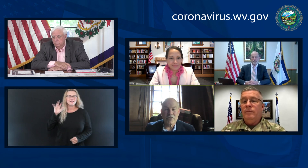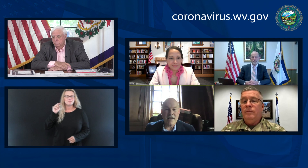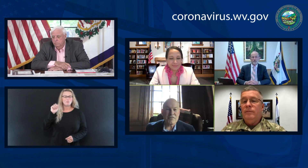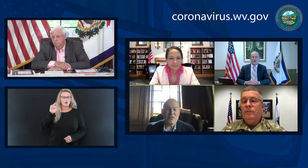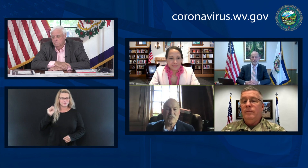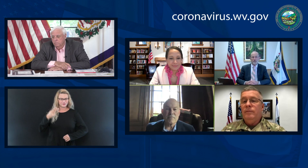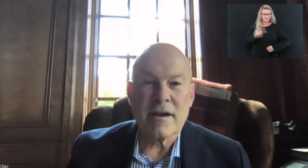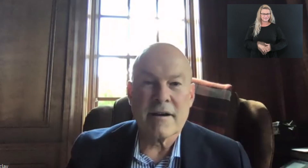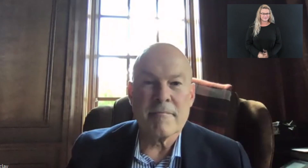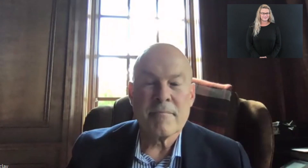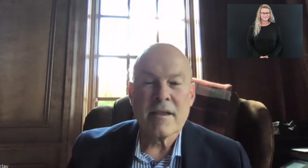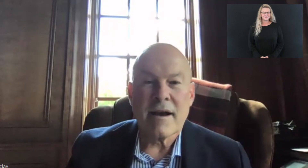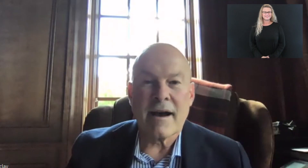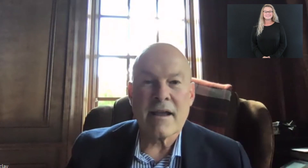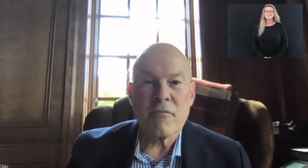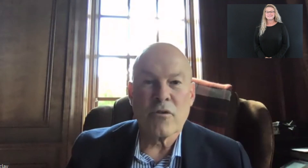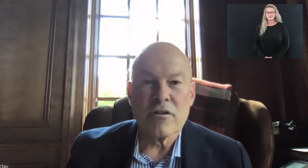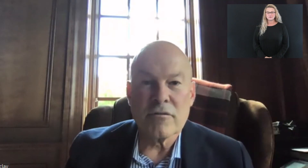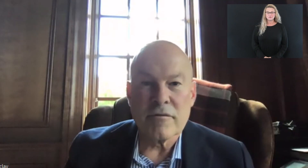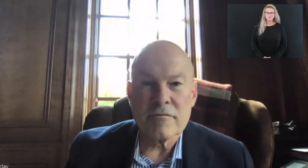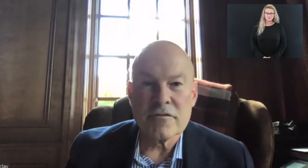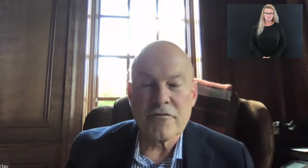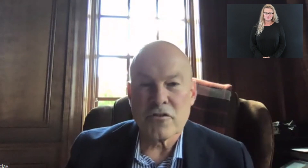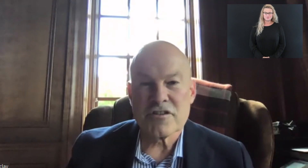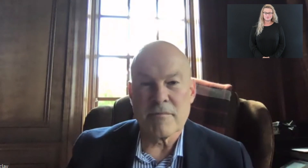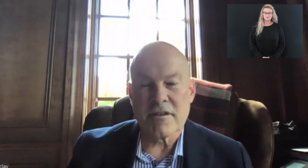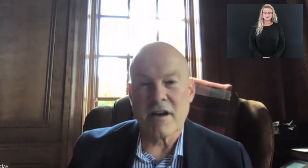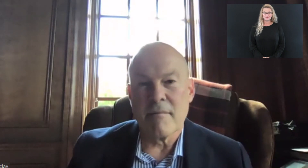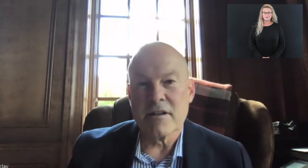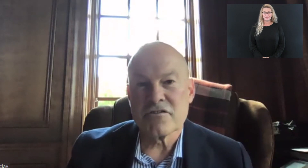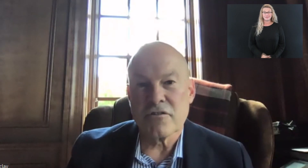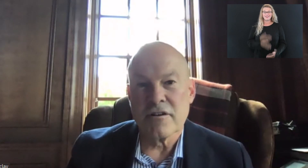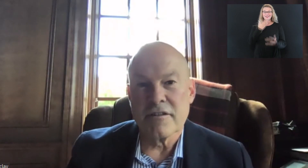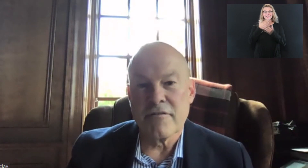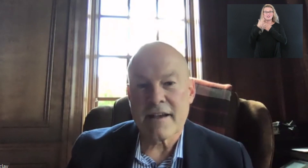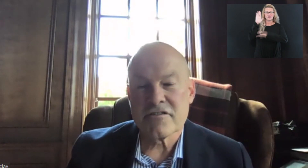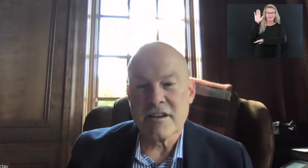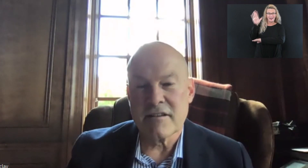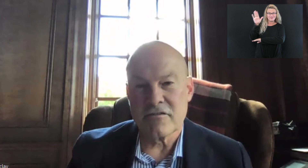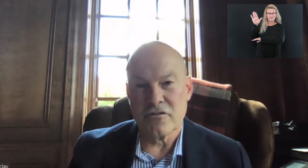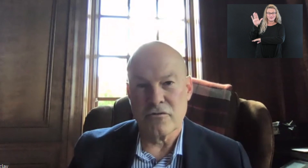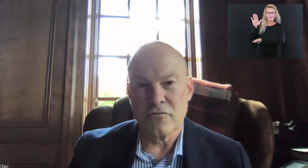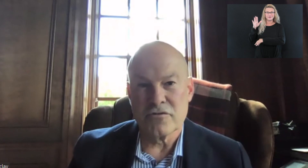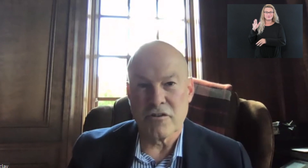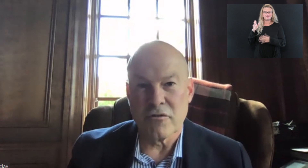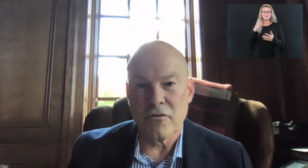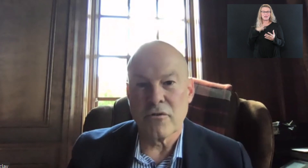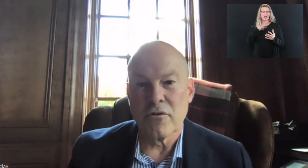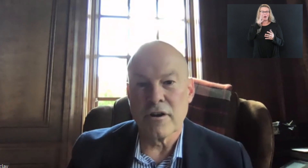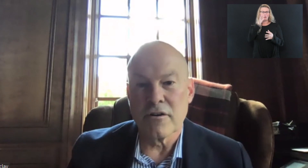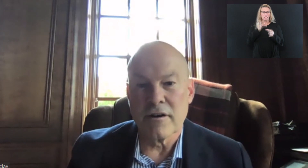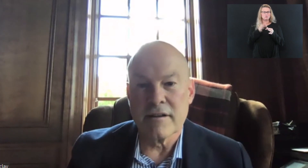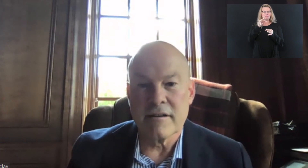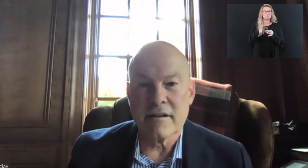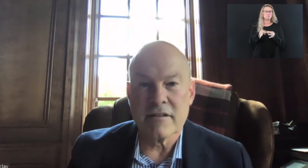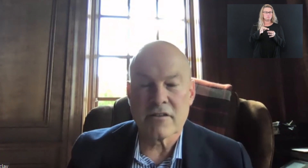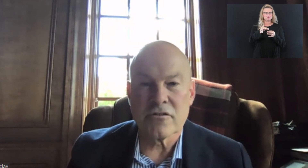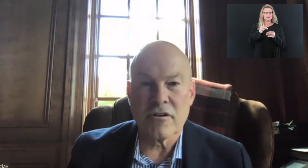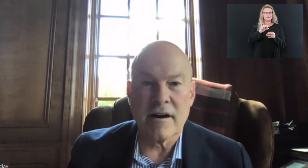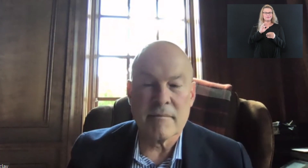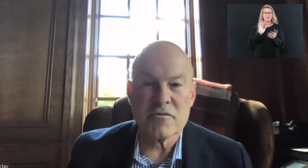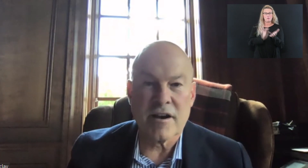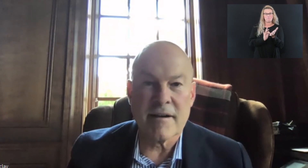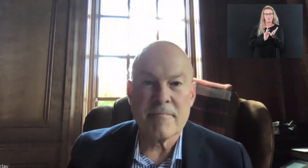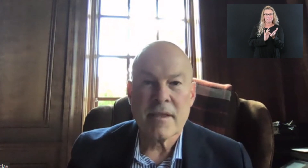Well, good afternoon. I will defer some of the comments on the vaccine to General Hoyer and